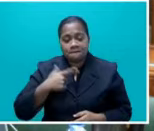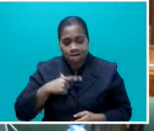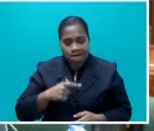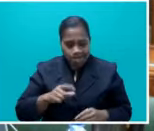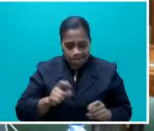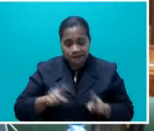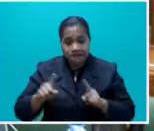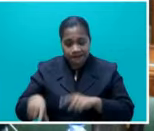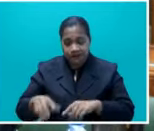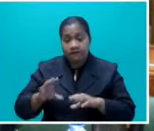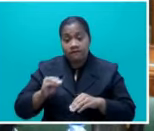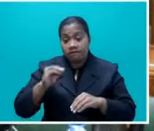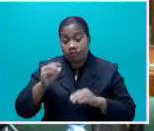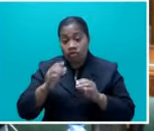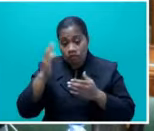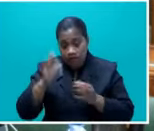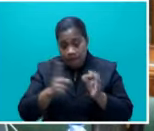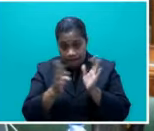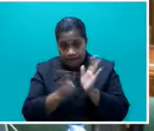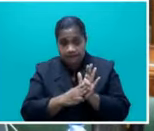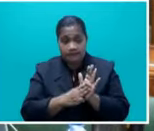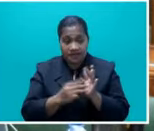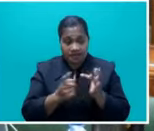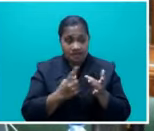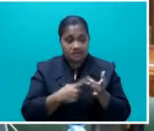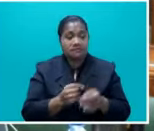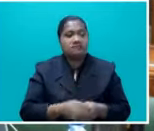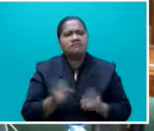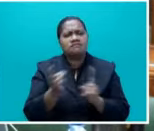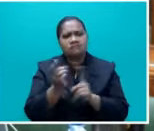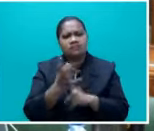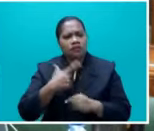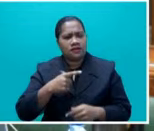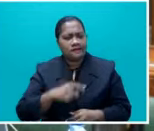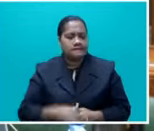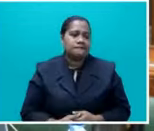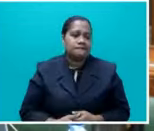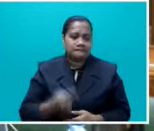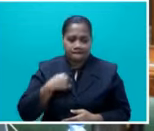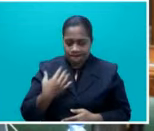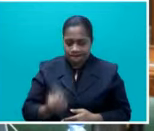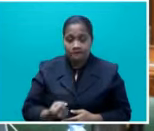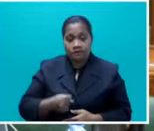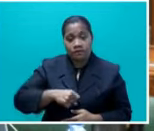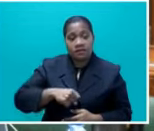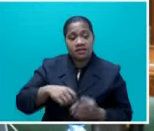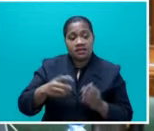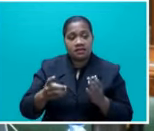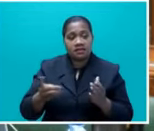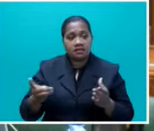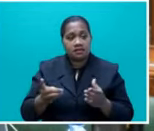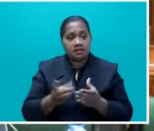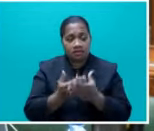so important? I have before me what we call the Suva Declaration. This is a document by the leaders